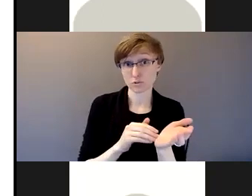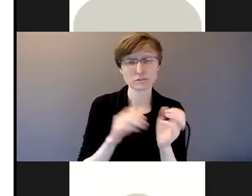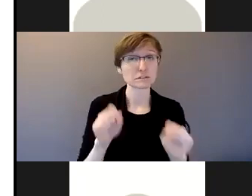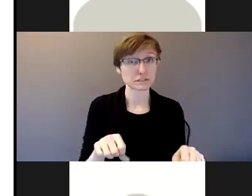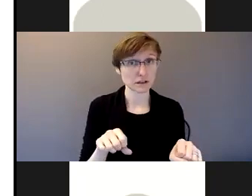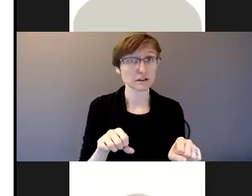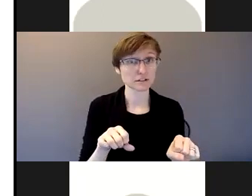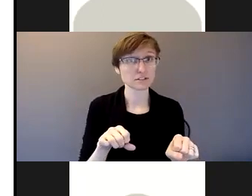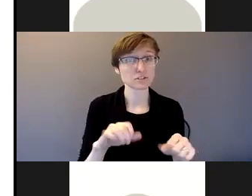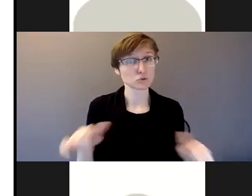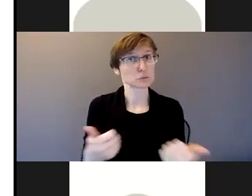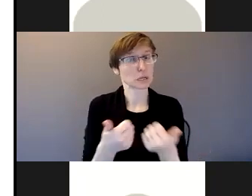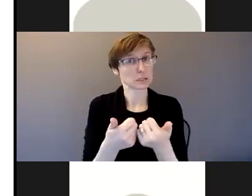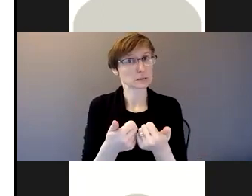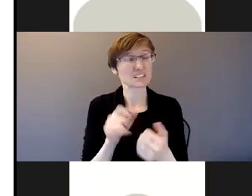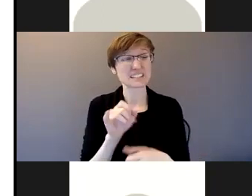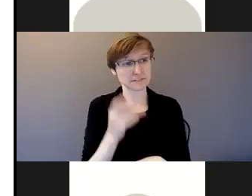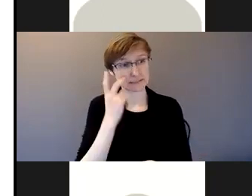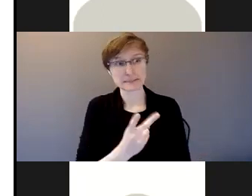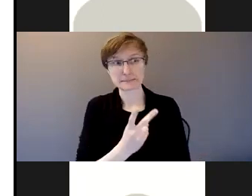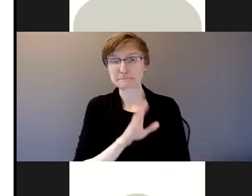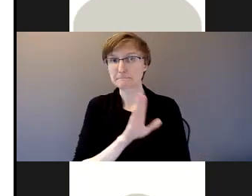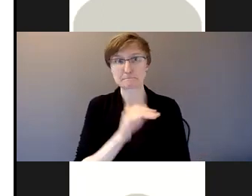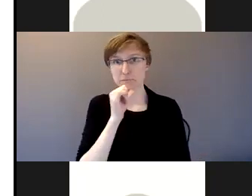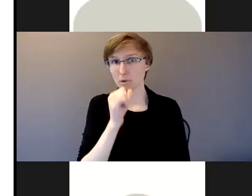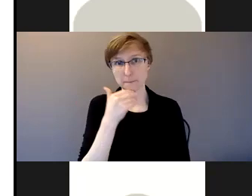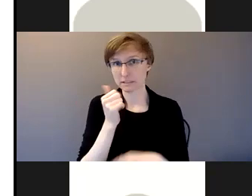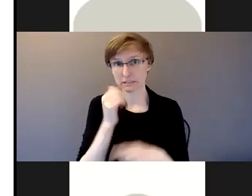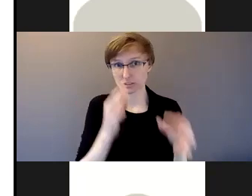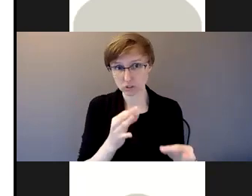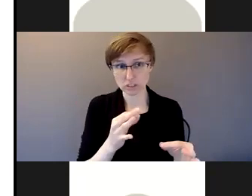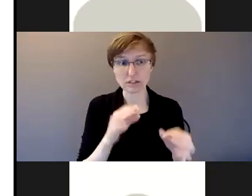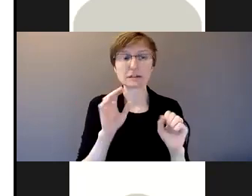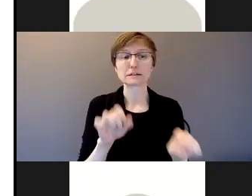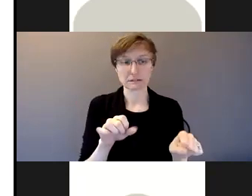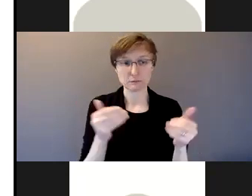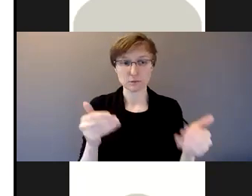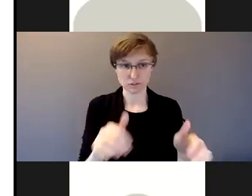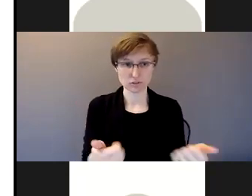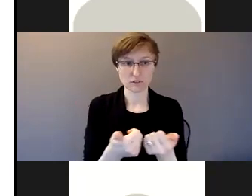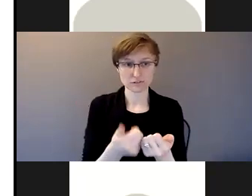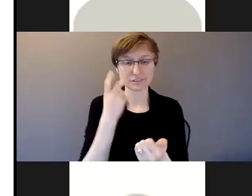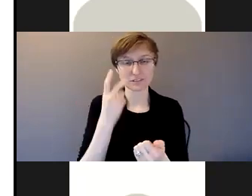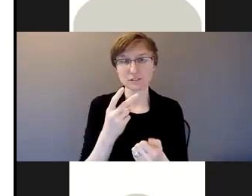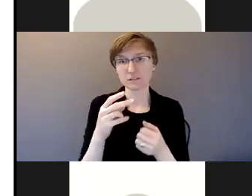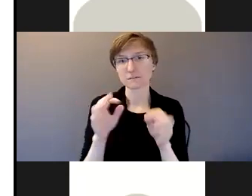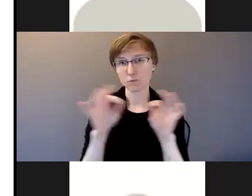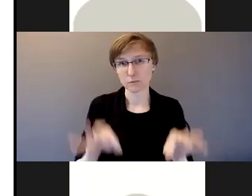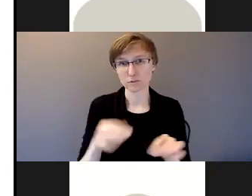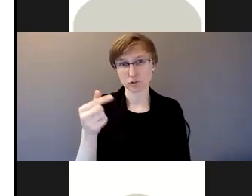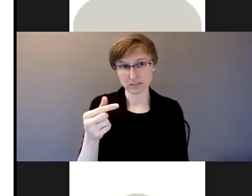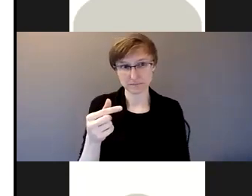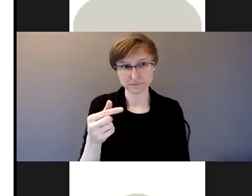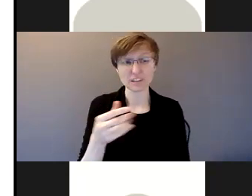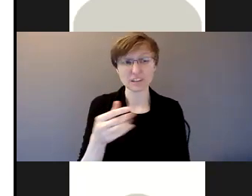a not best interest decision by a substitute decision maker by Form G at the Consent Capacity Board. And of course, Form C,